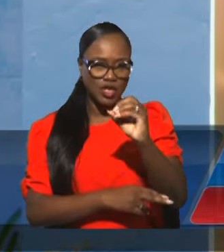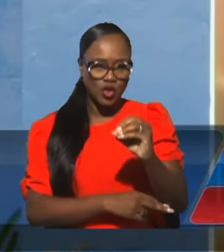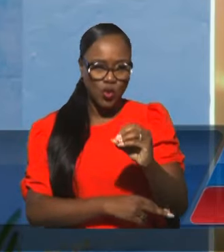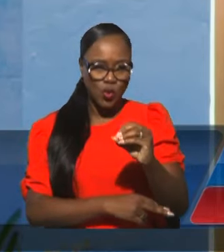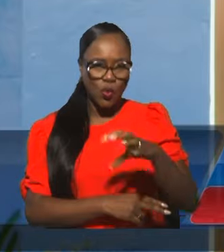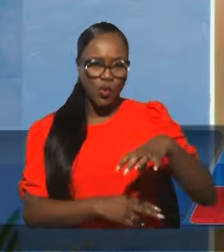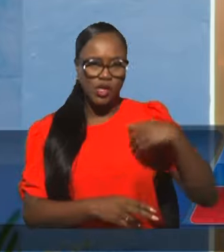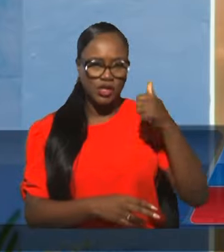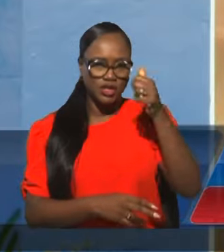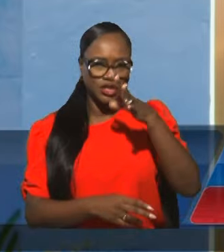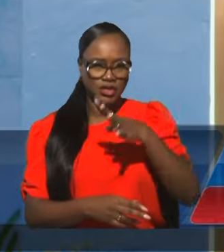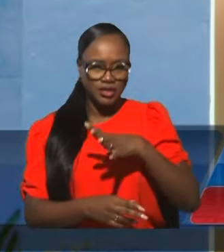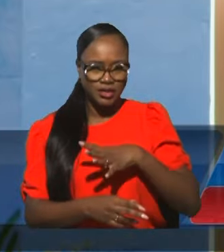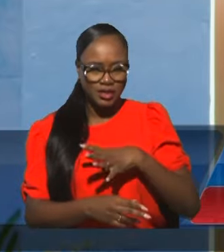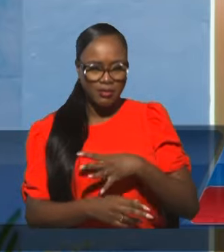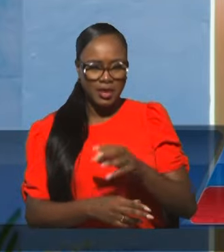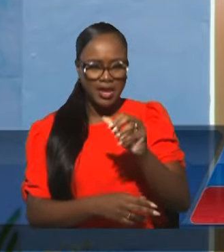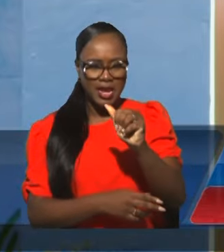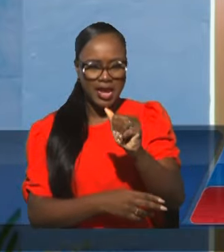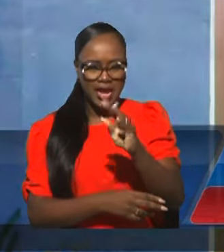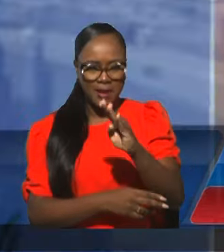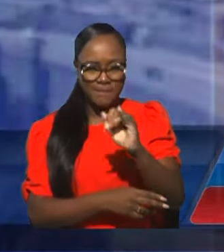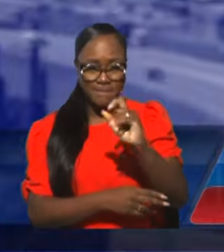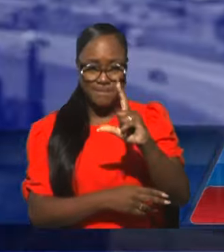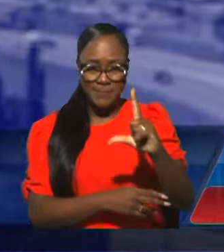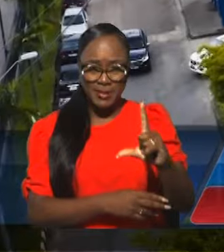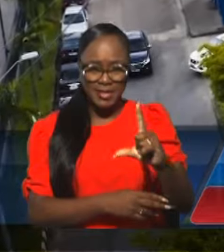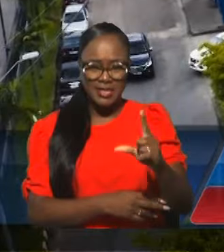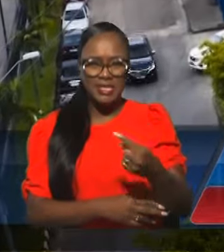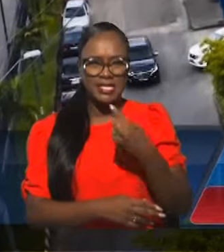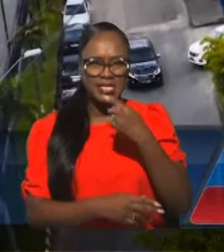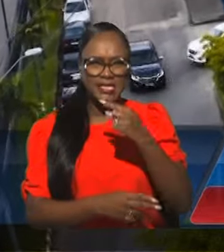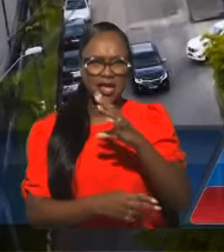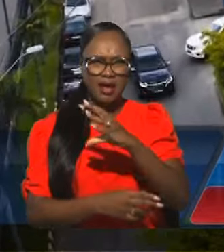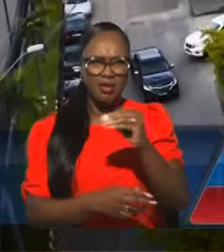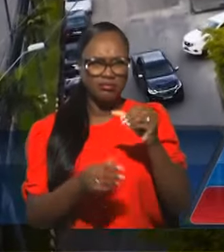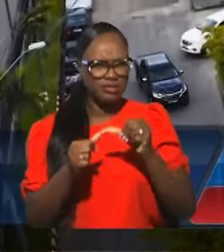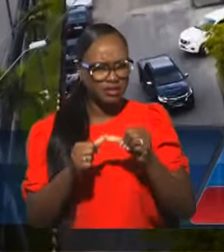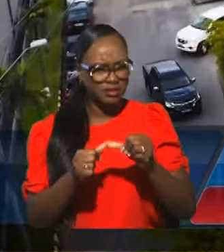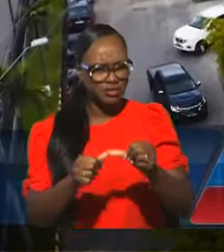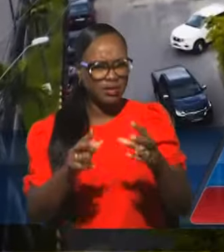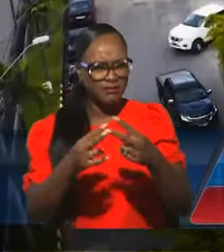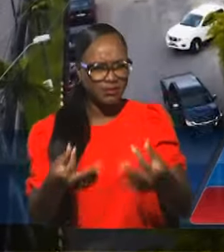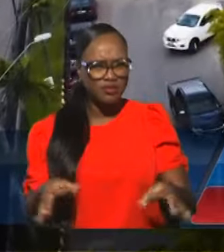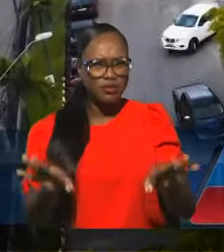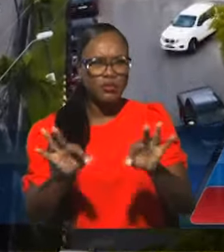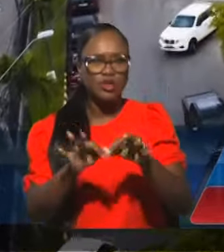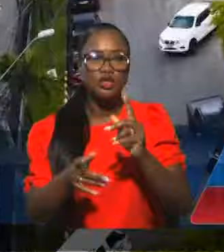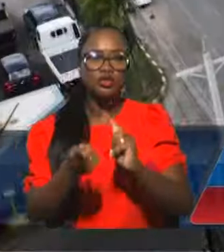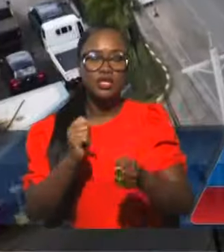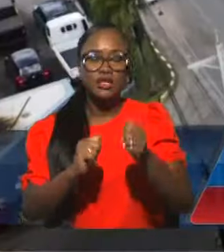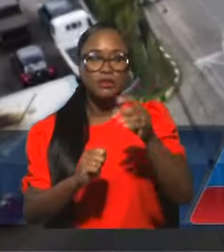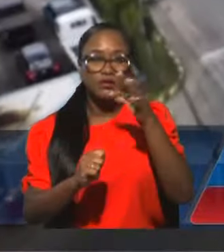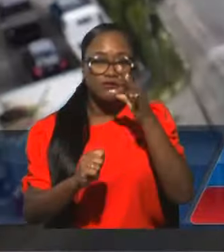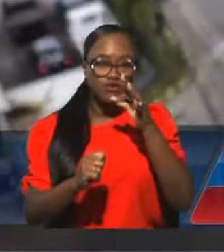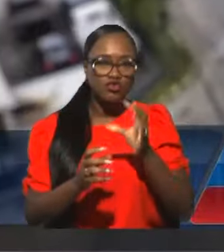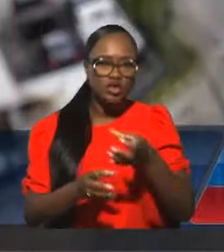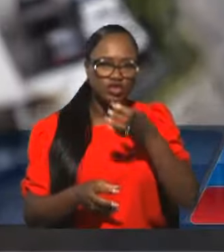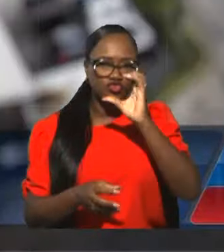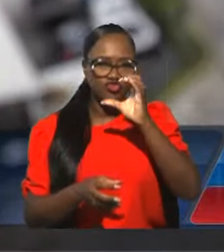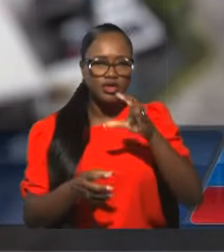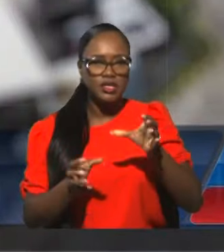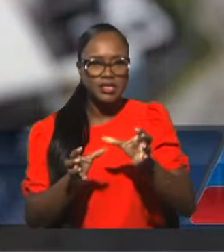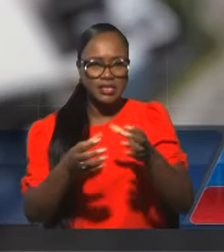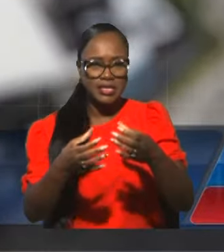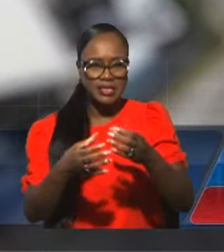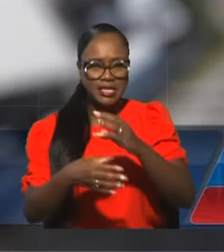Brands Industries Limited, ABIL, Nicholas Lockjack, said the company continues to be a critical part of TNT's food and beverage sector,